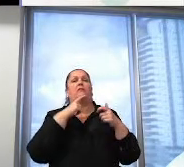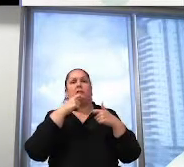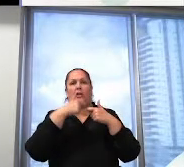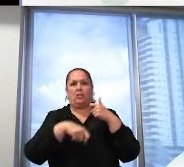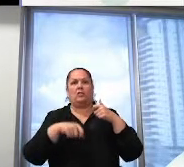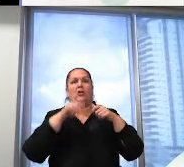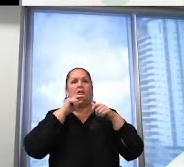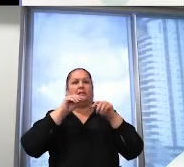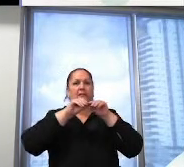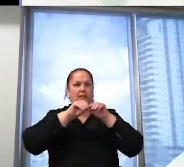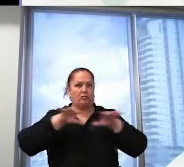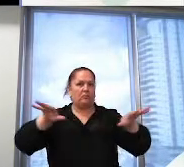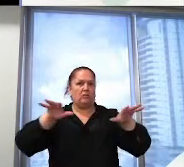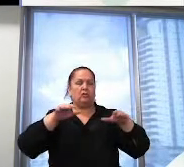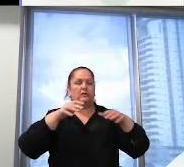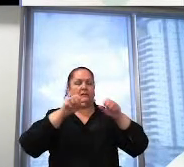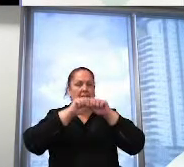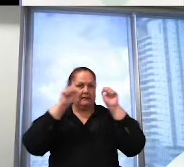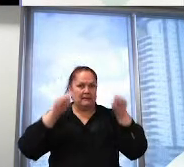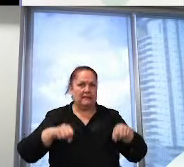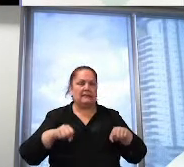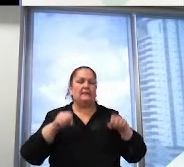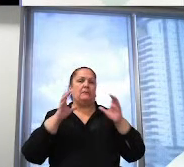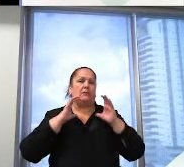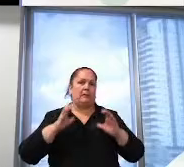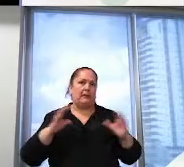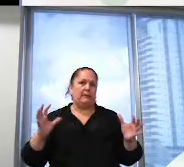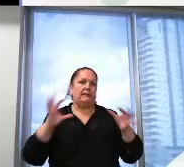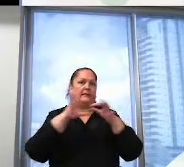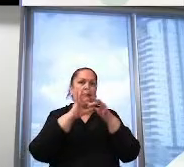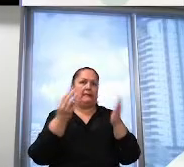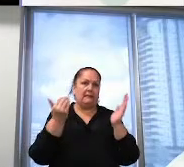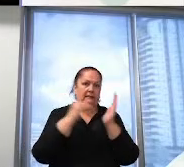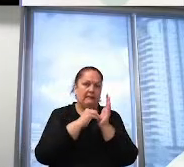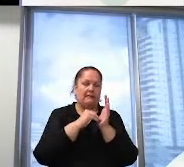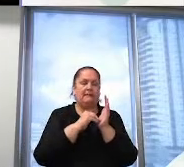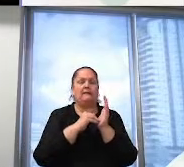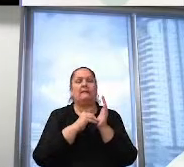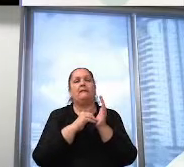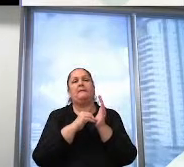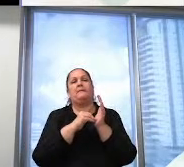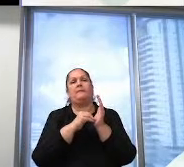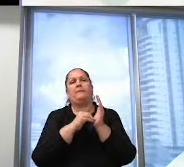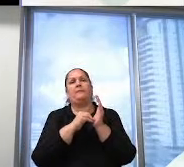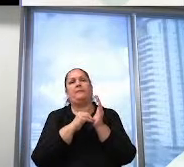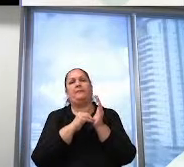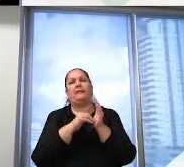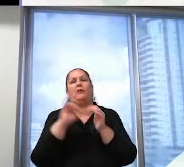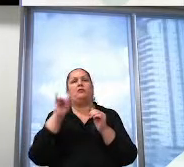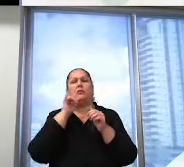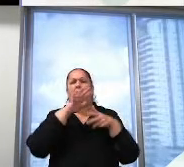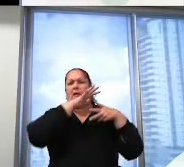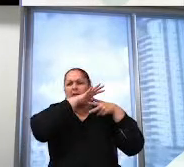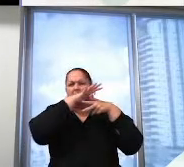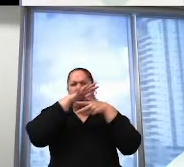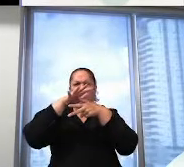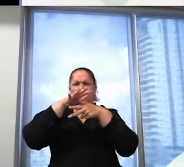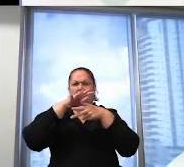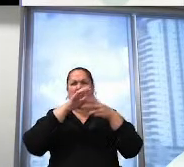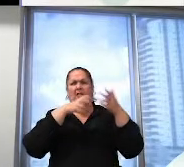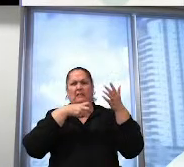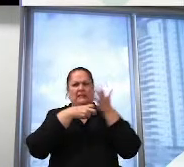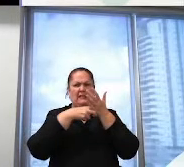outages on the distribution system to get customers back on, as well as doing what we call helicopter